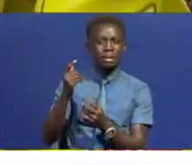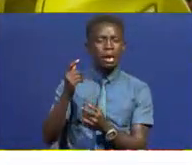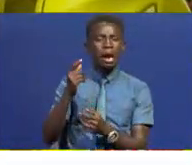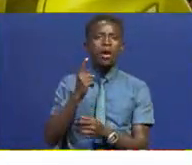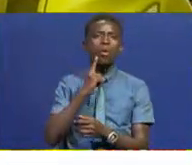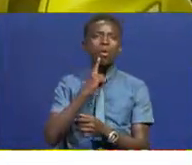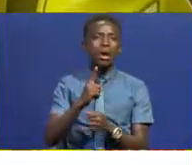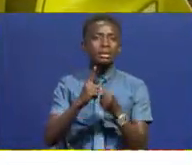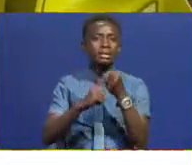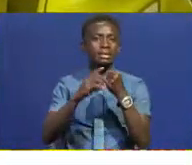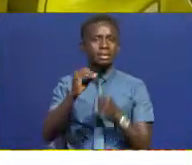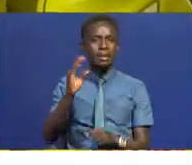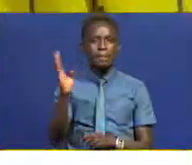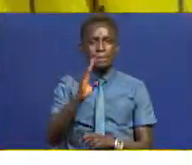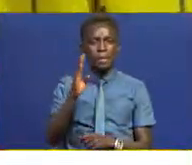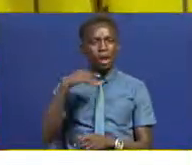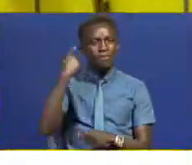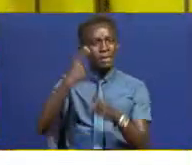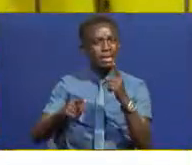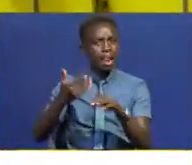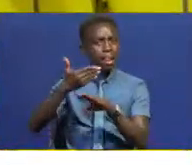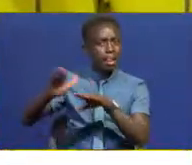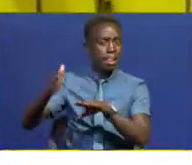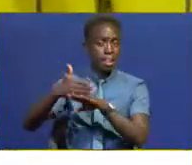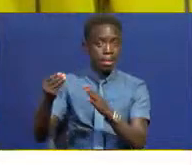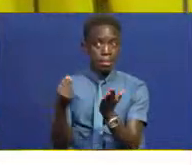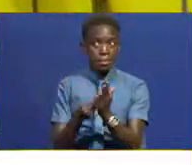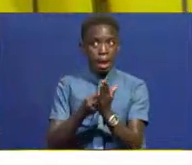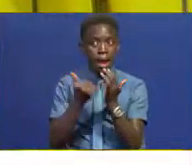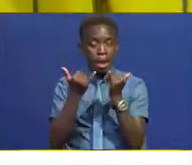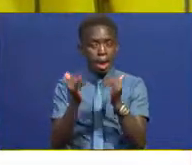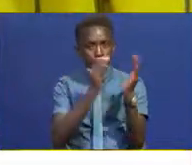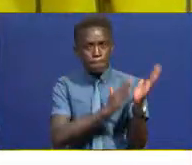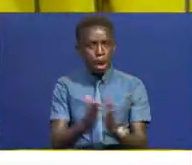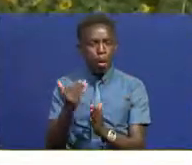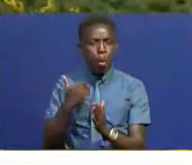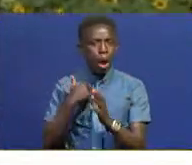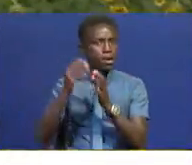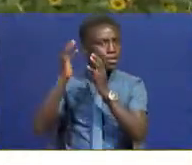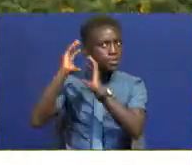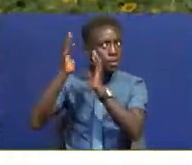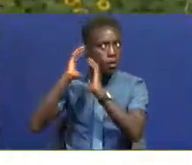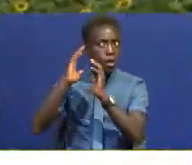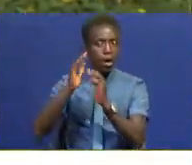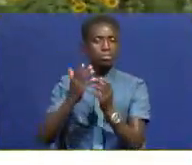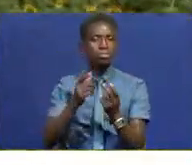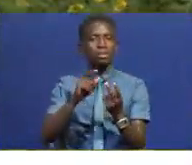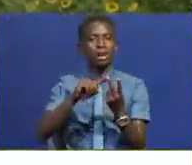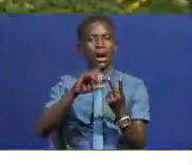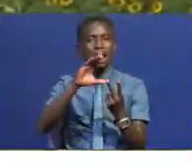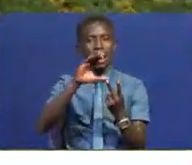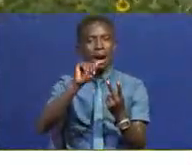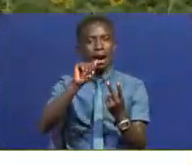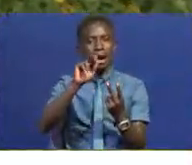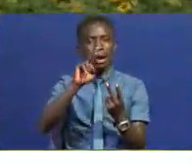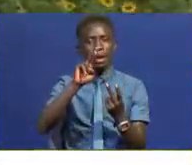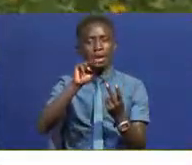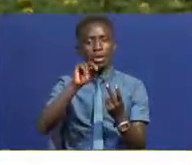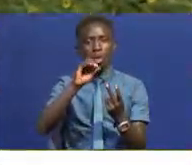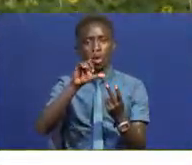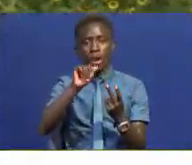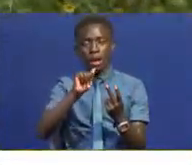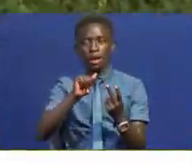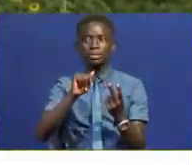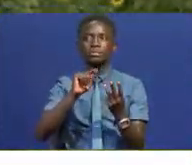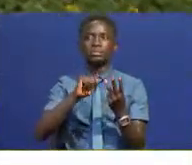annually. Now plans are on to increase production of canola, coconut, sunflower and soybeans and other nuts to